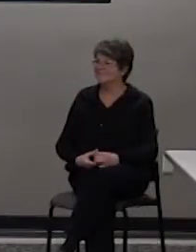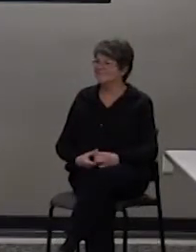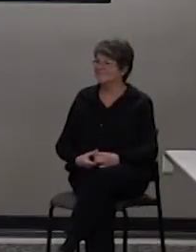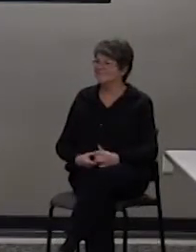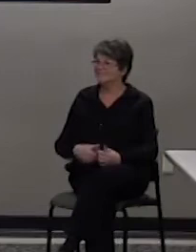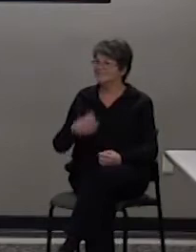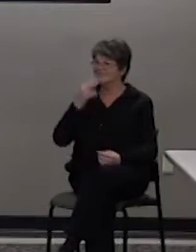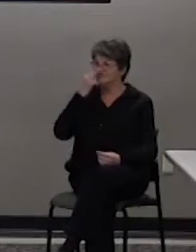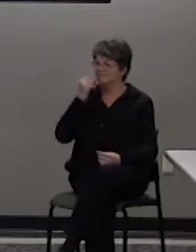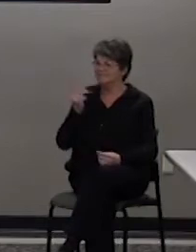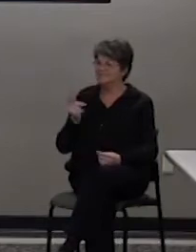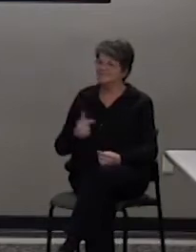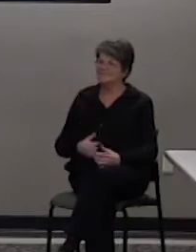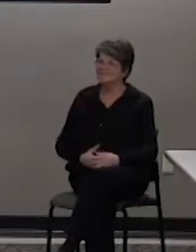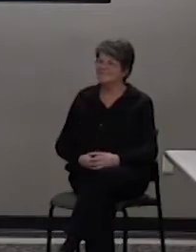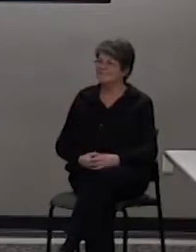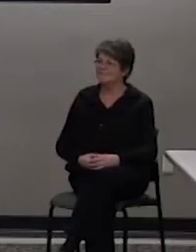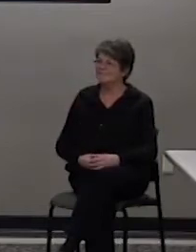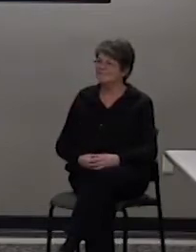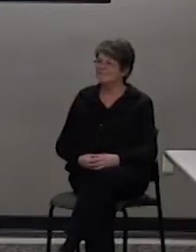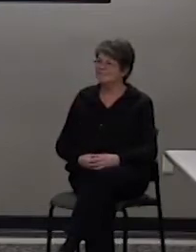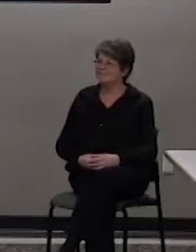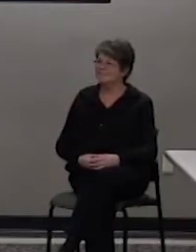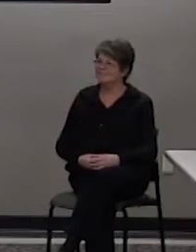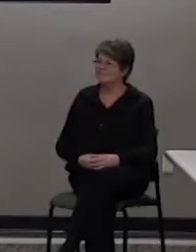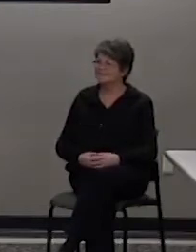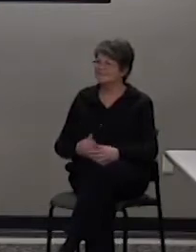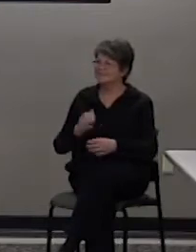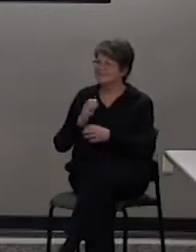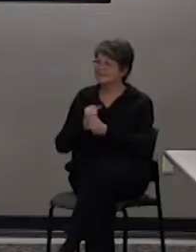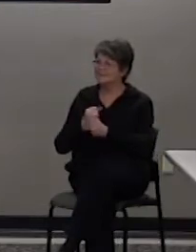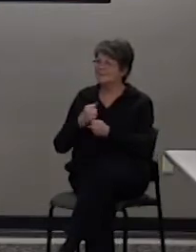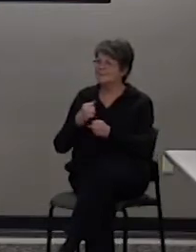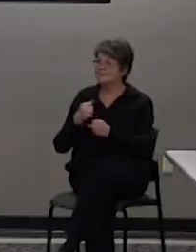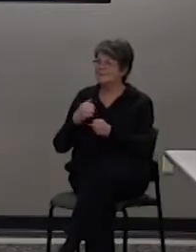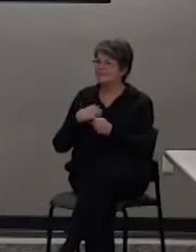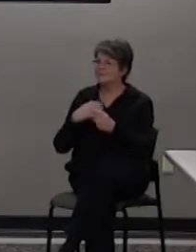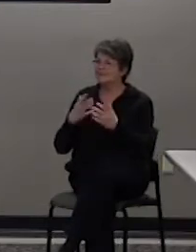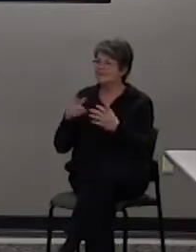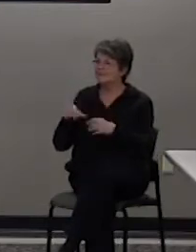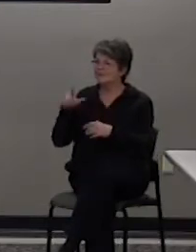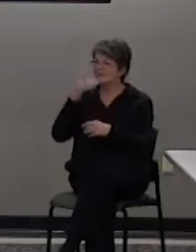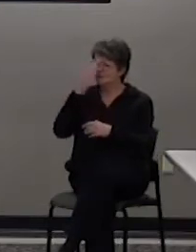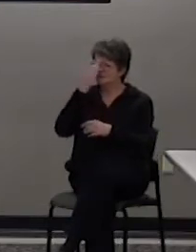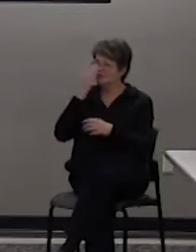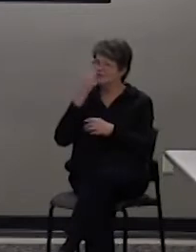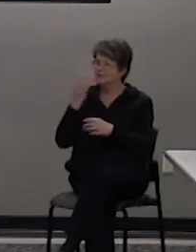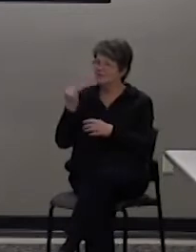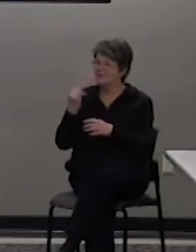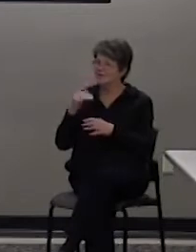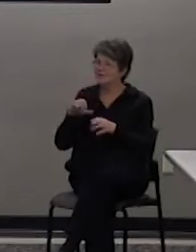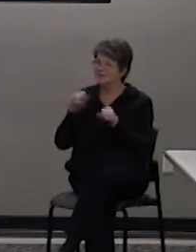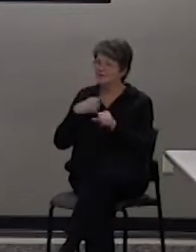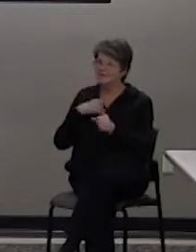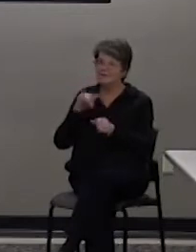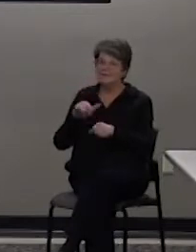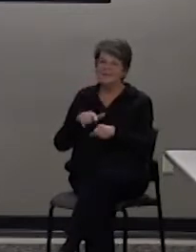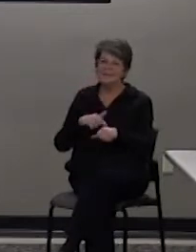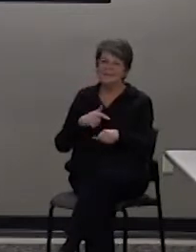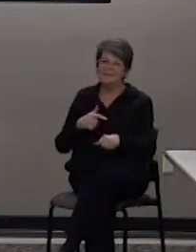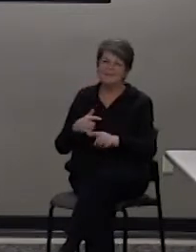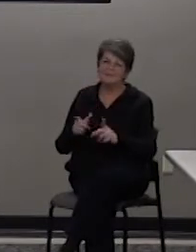something. That's too funny. It didn't take me a little bit of time to get to that point, but they all know why it took me that long.